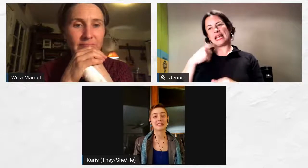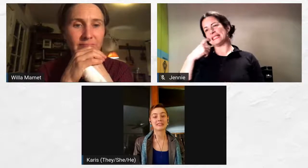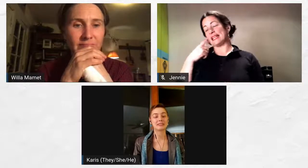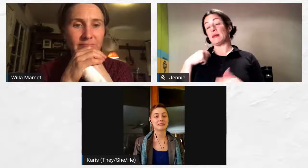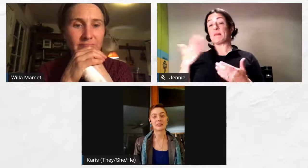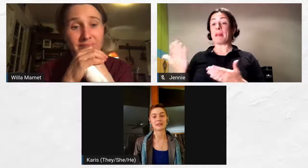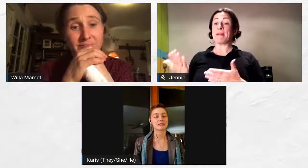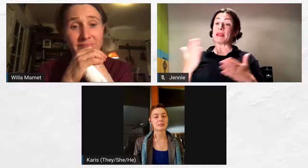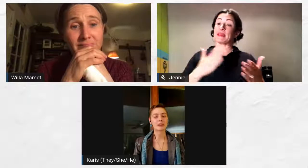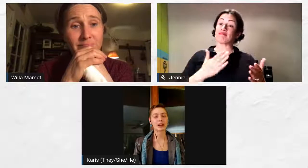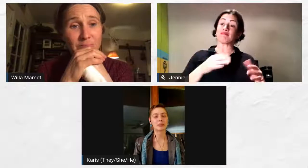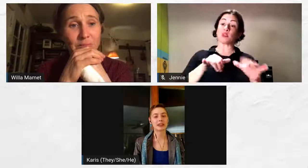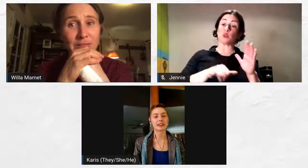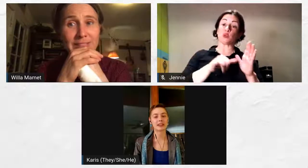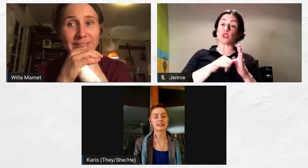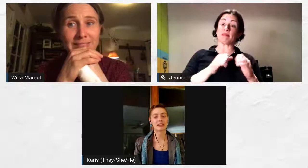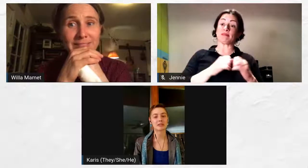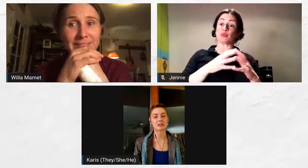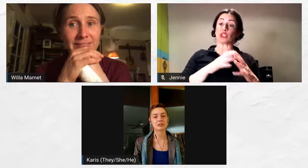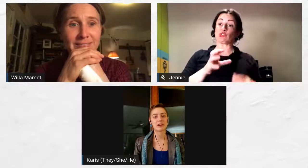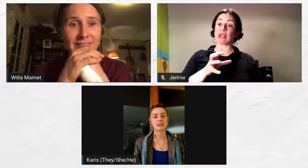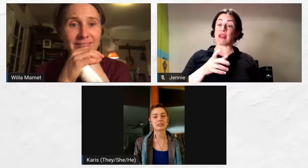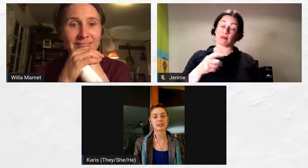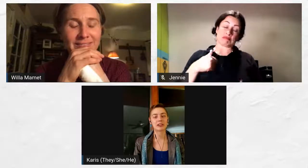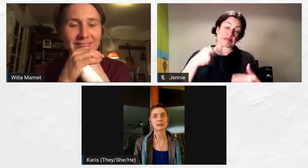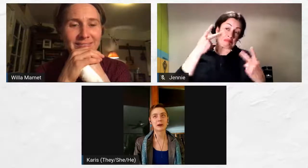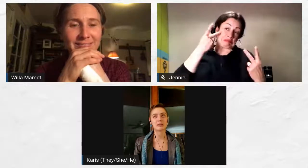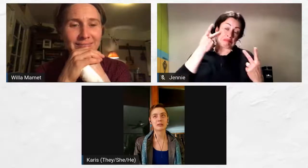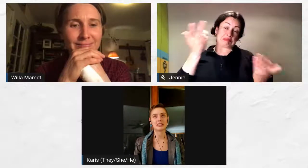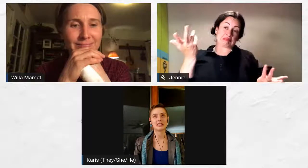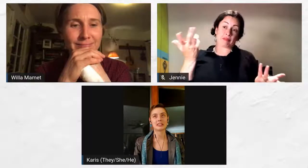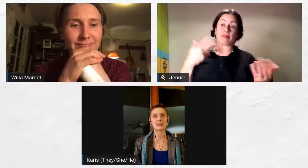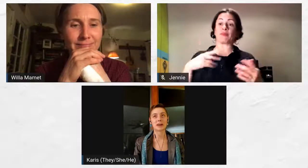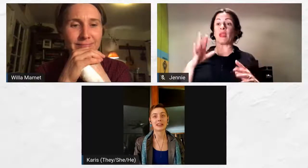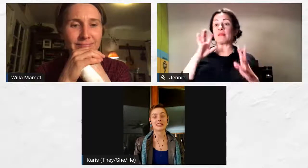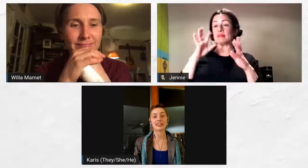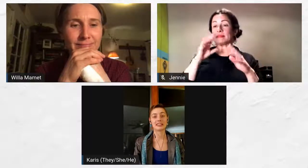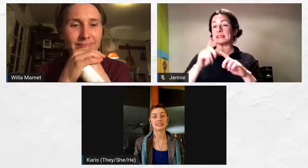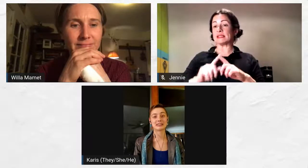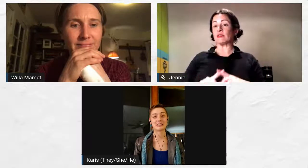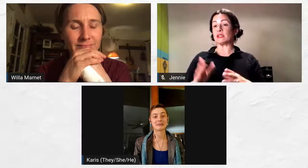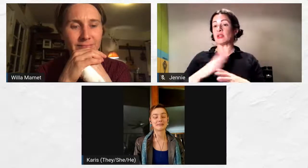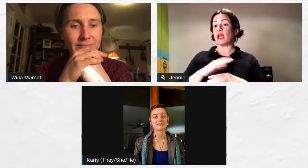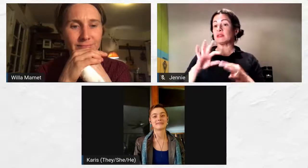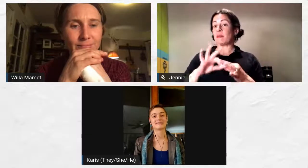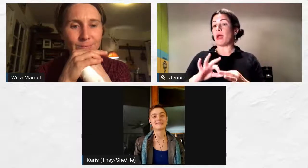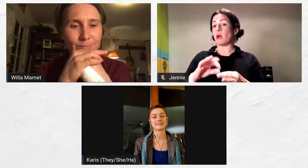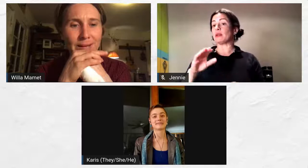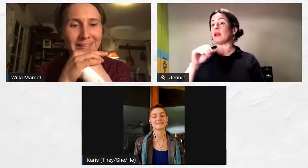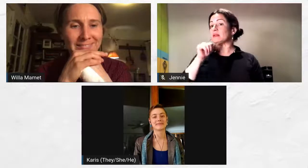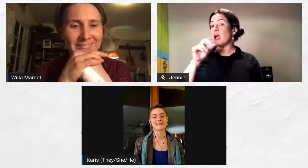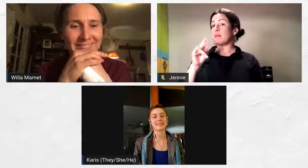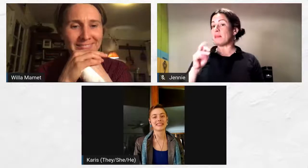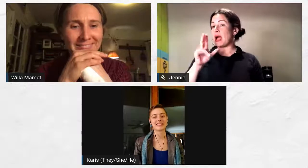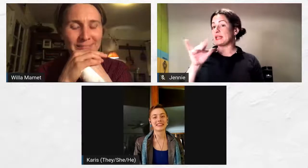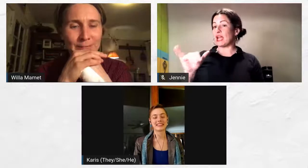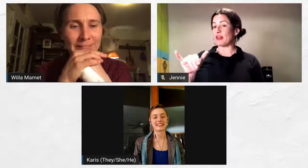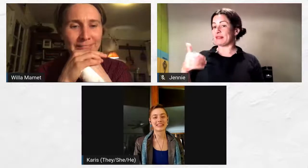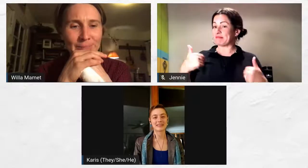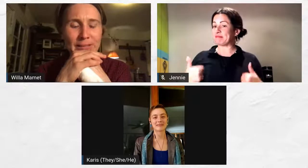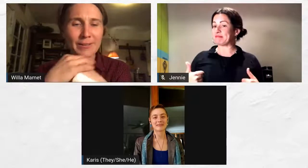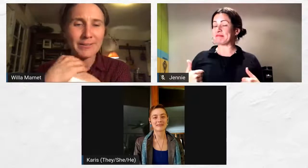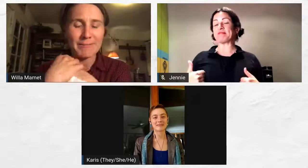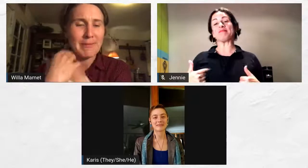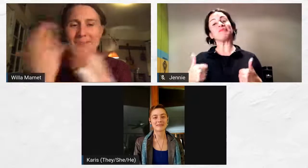YouTube channel, who knows? But I'm working on several songs all about being non-binary. So, rad.